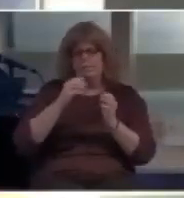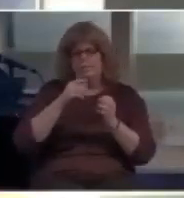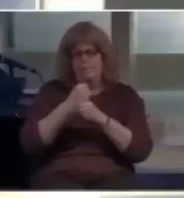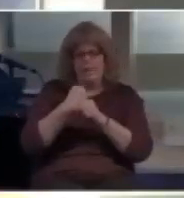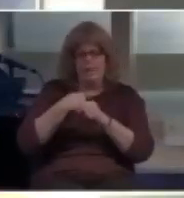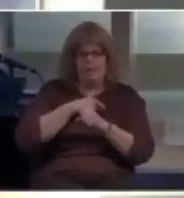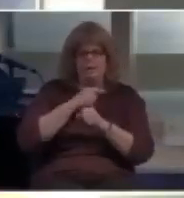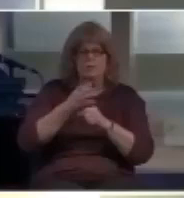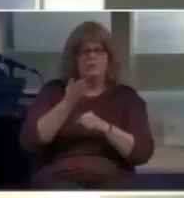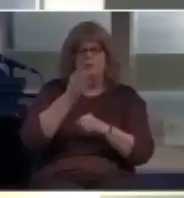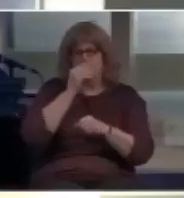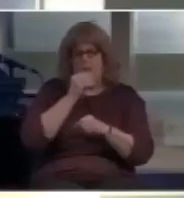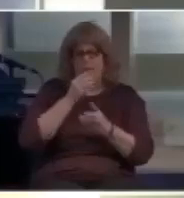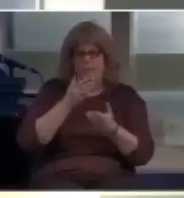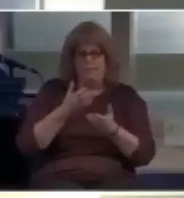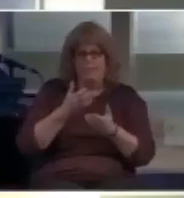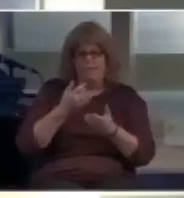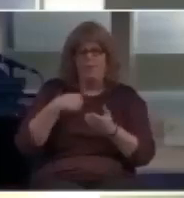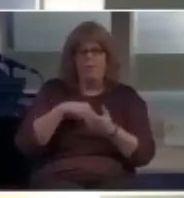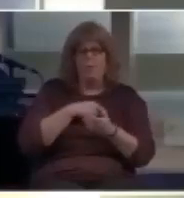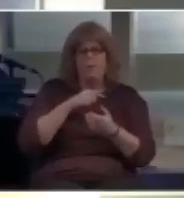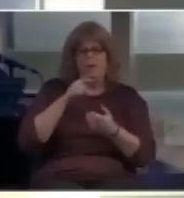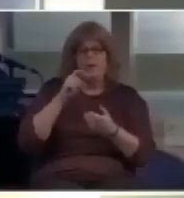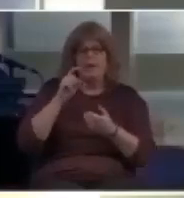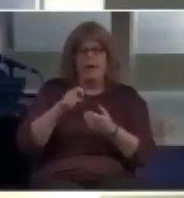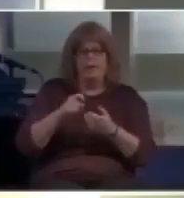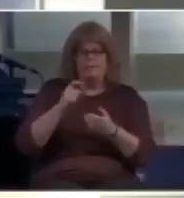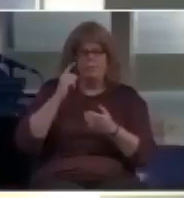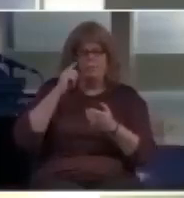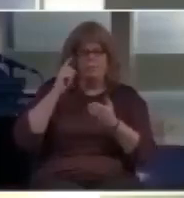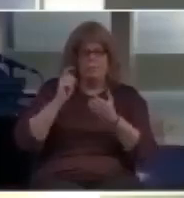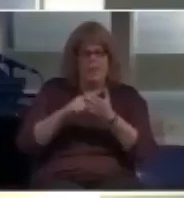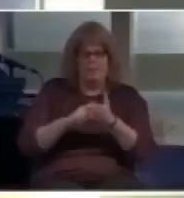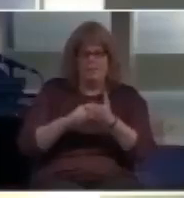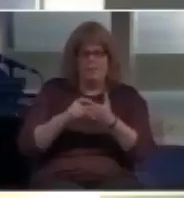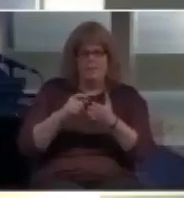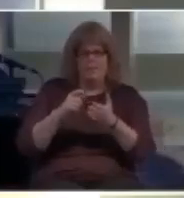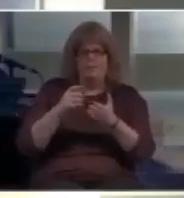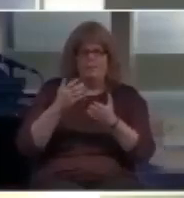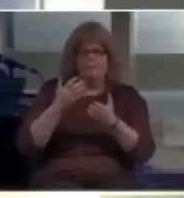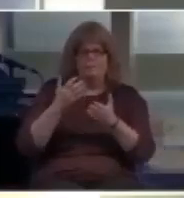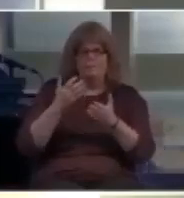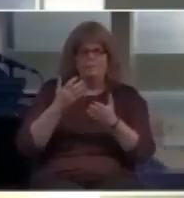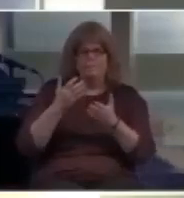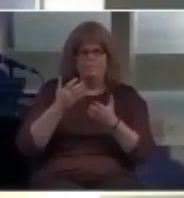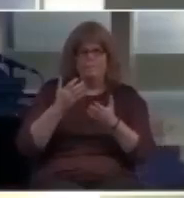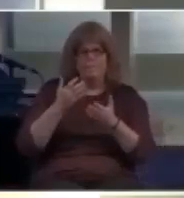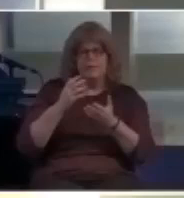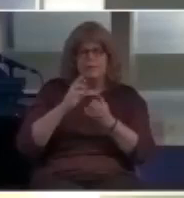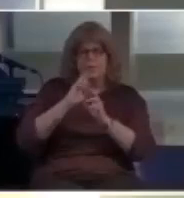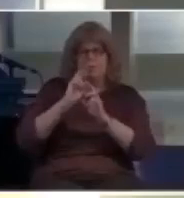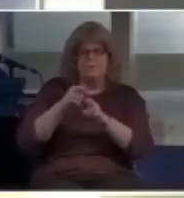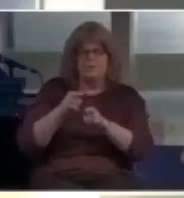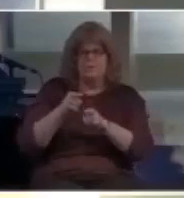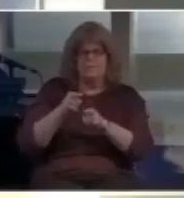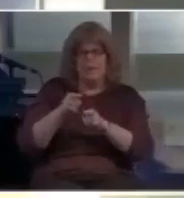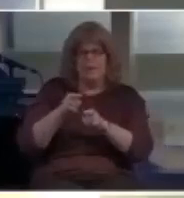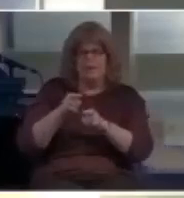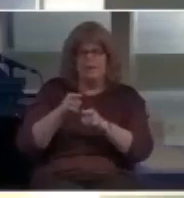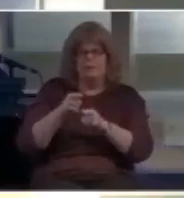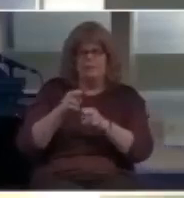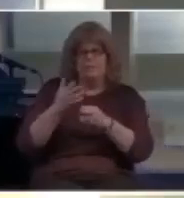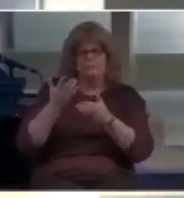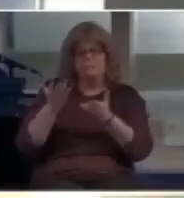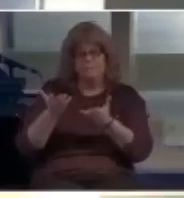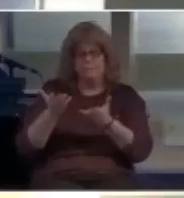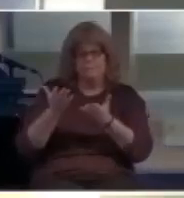up. And we have to recognize that and respond to it for what it